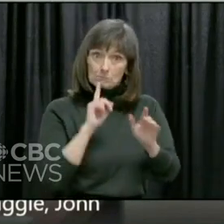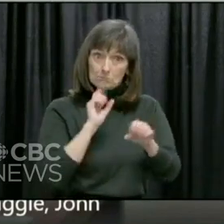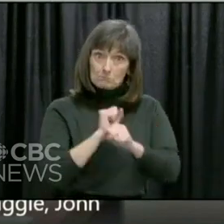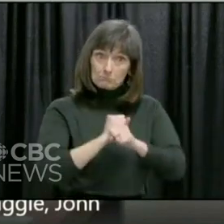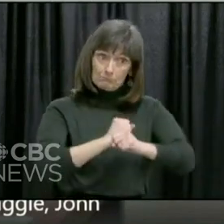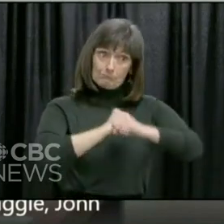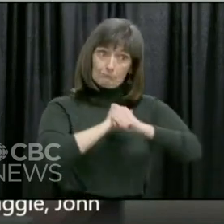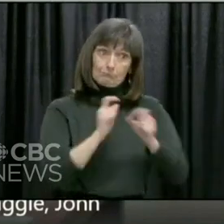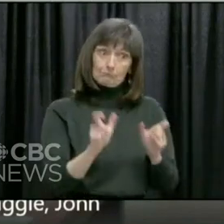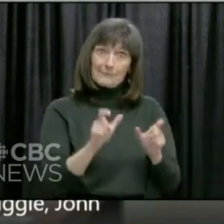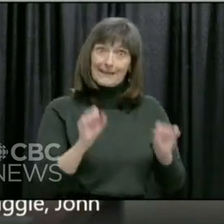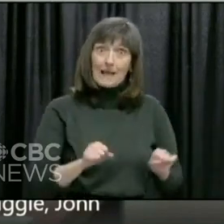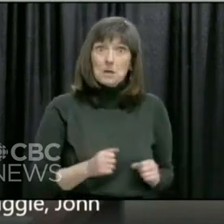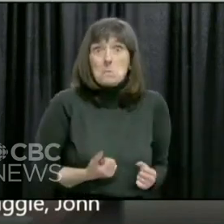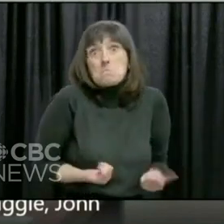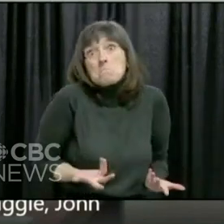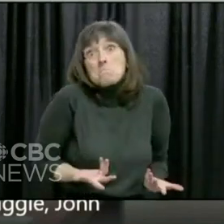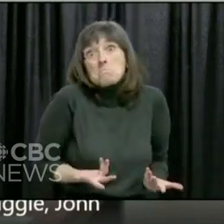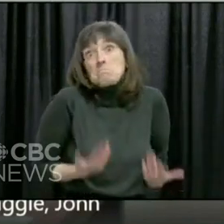immune.